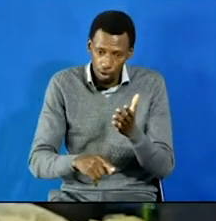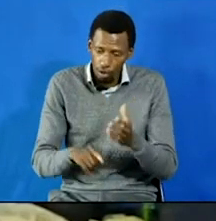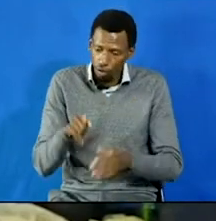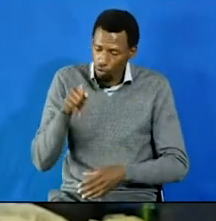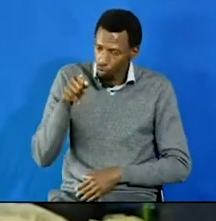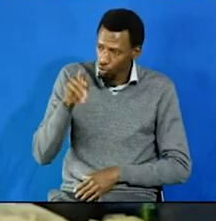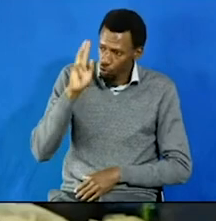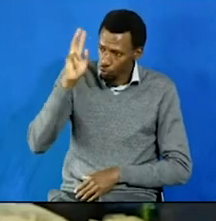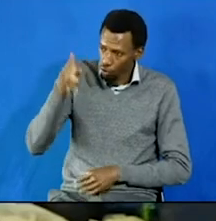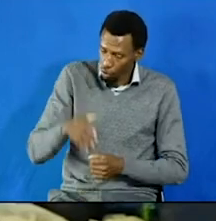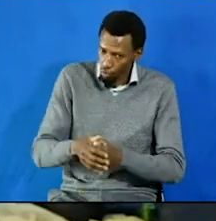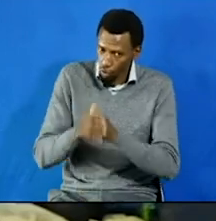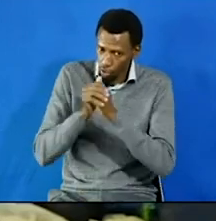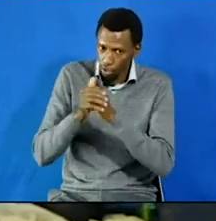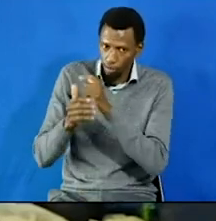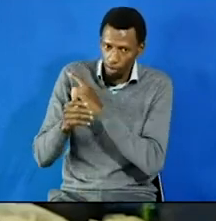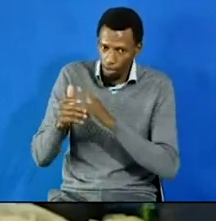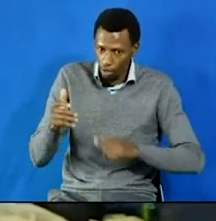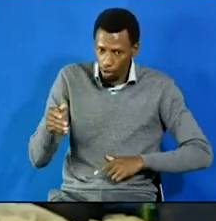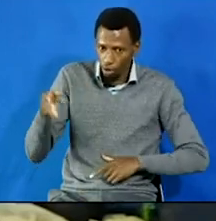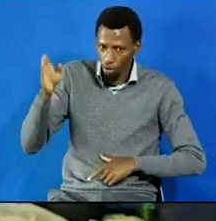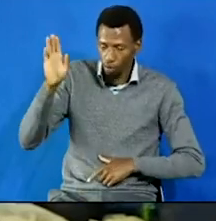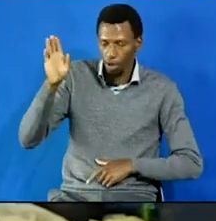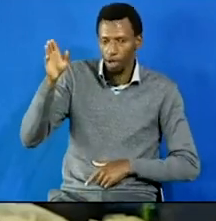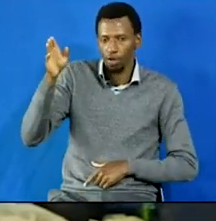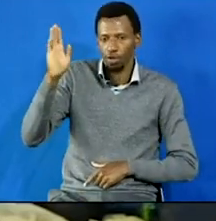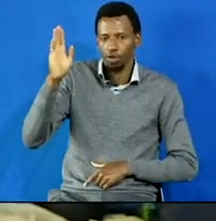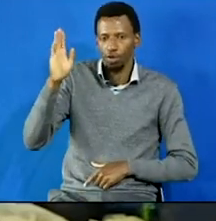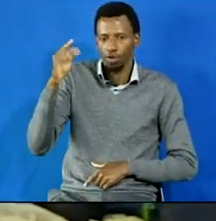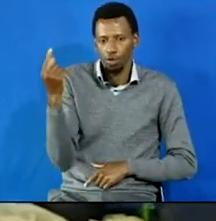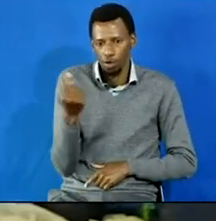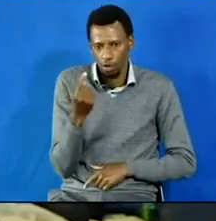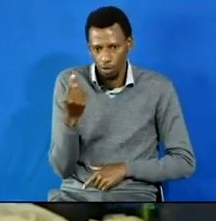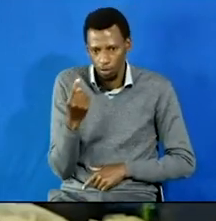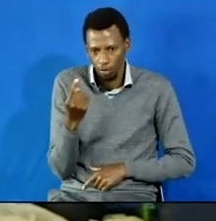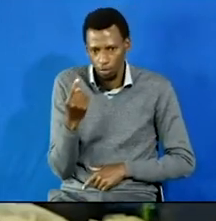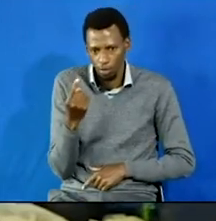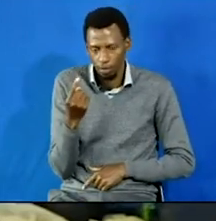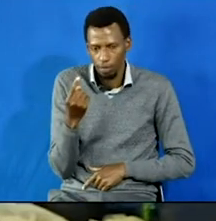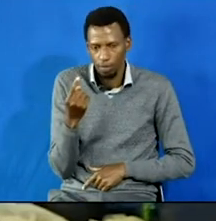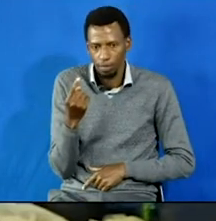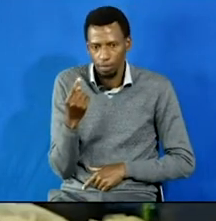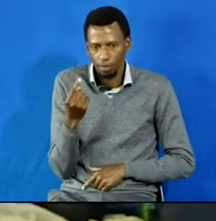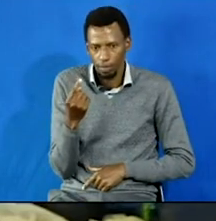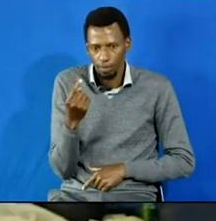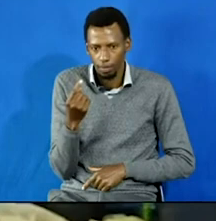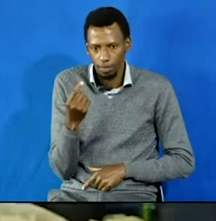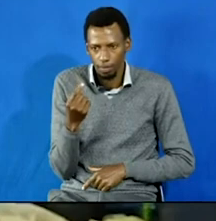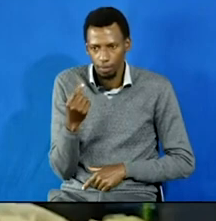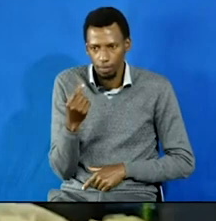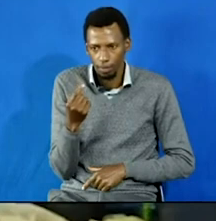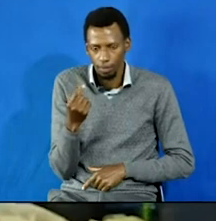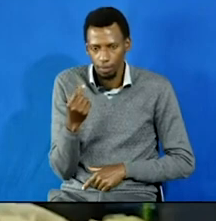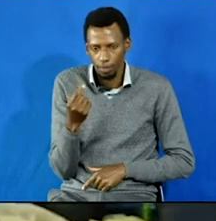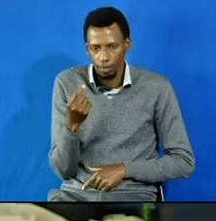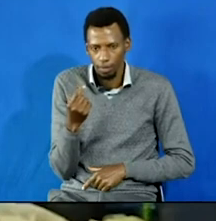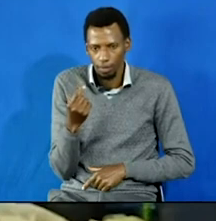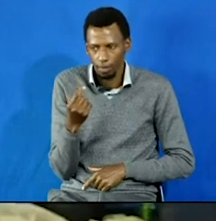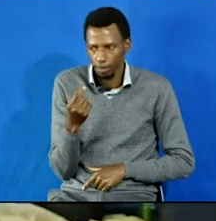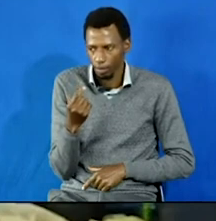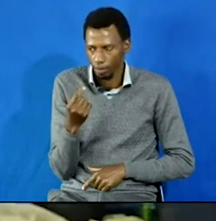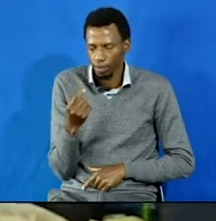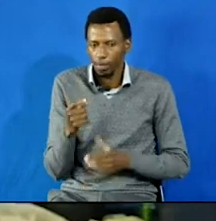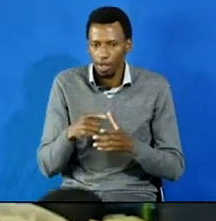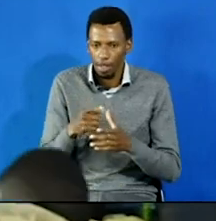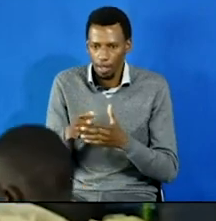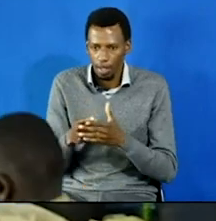and him only shalt thou serve. Then saith Jesus